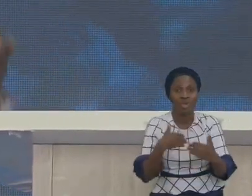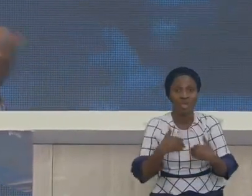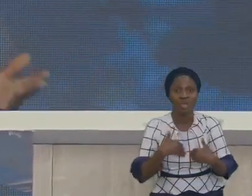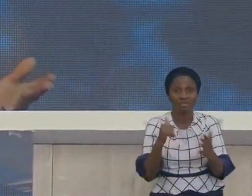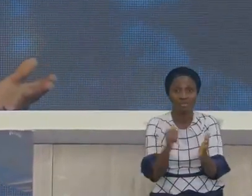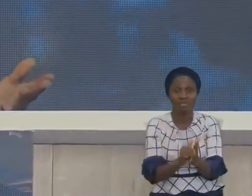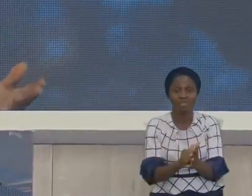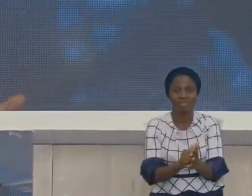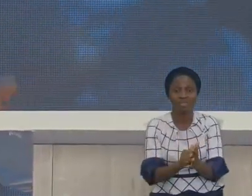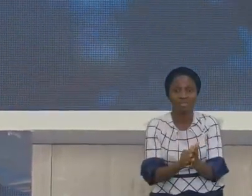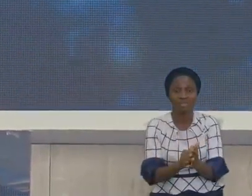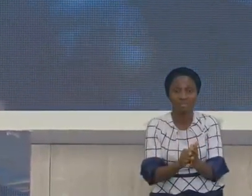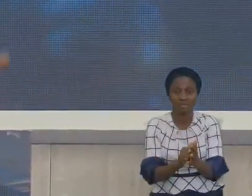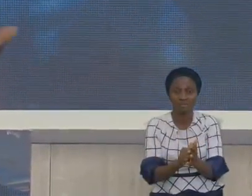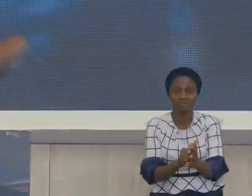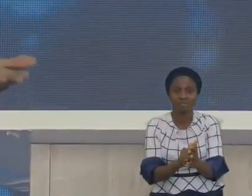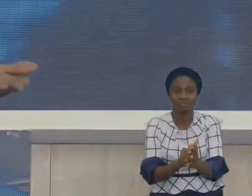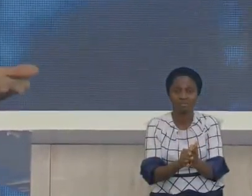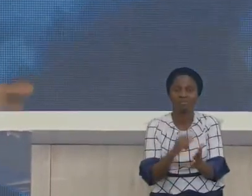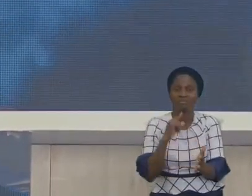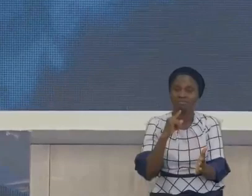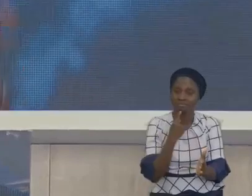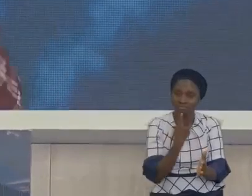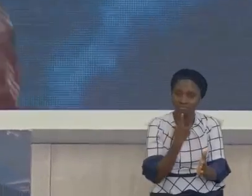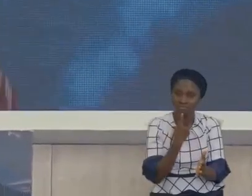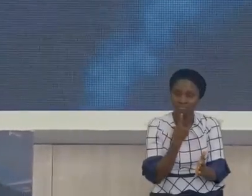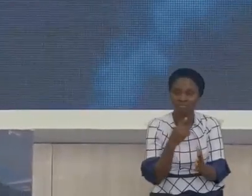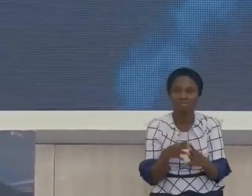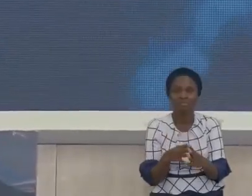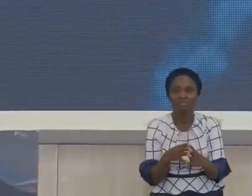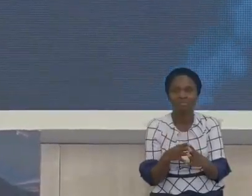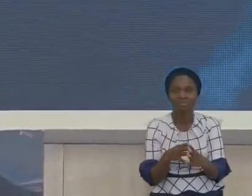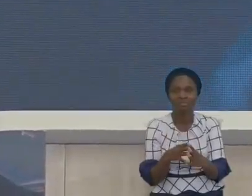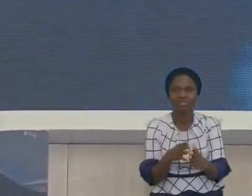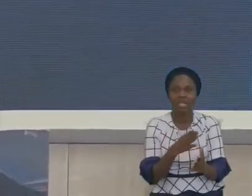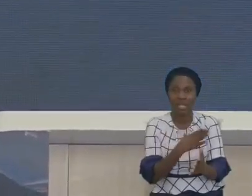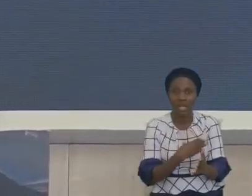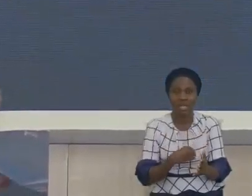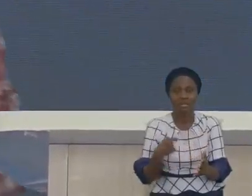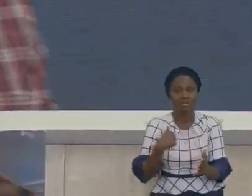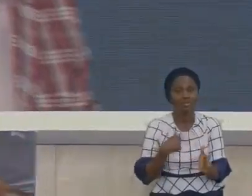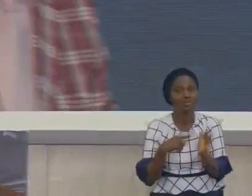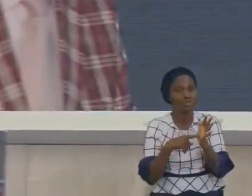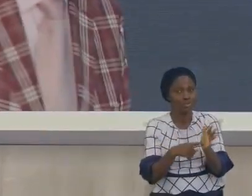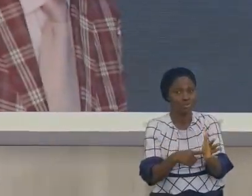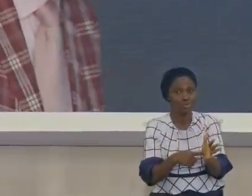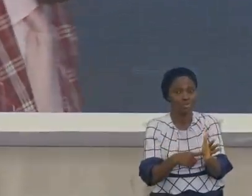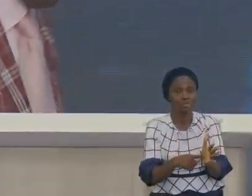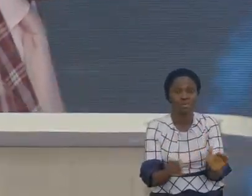and we show the same diligence unto the end.